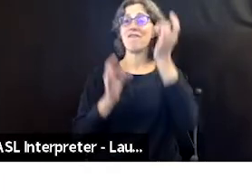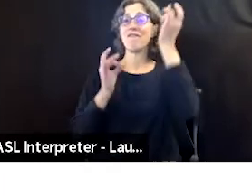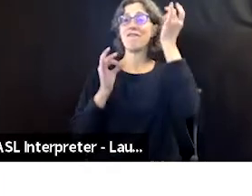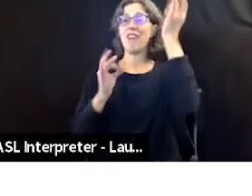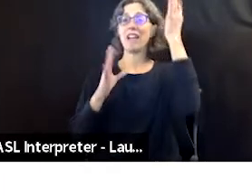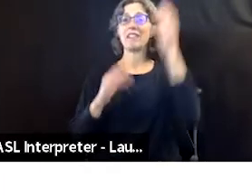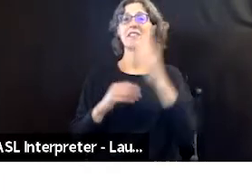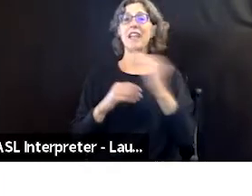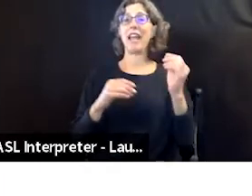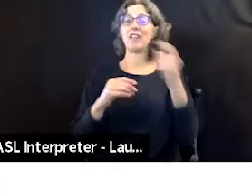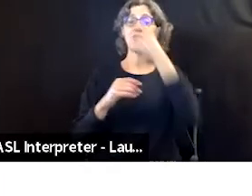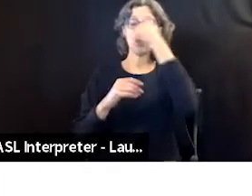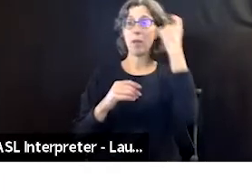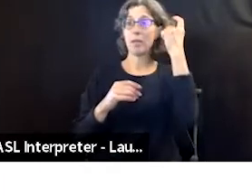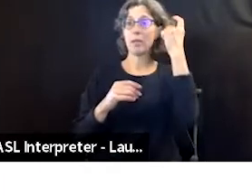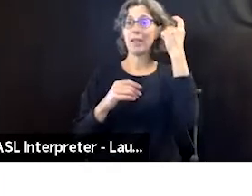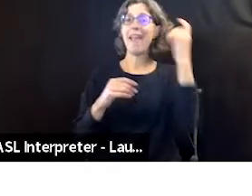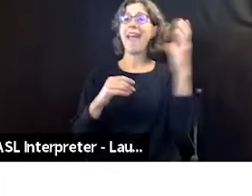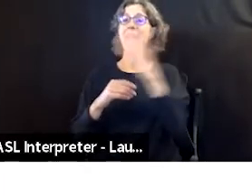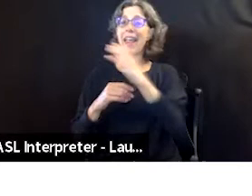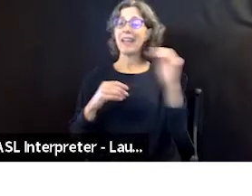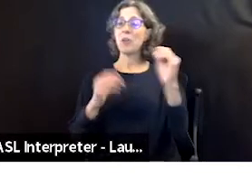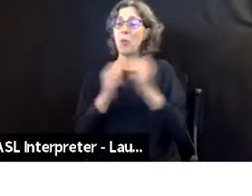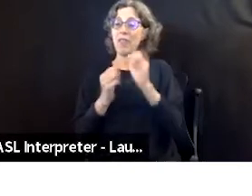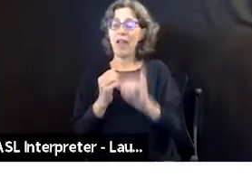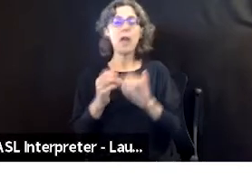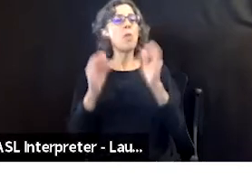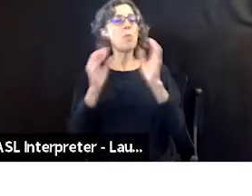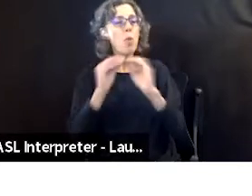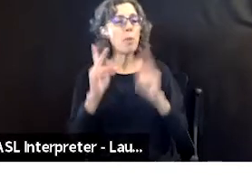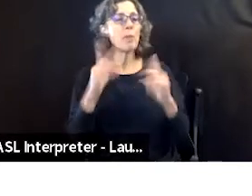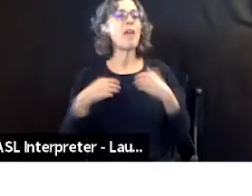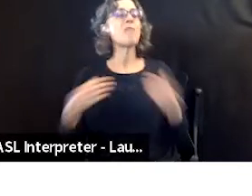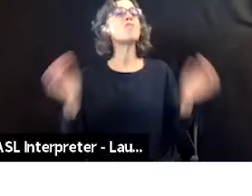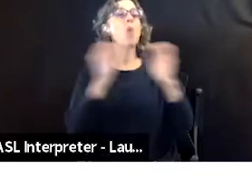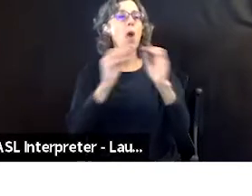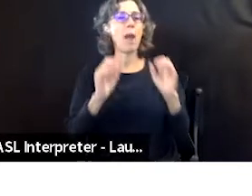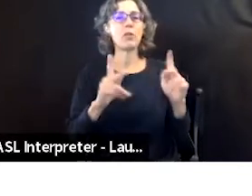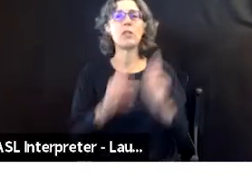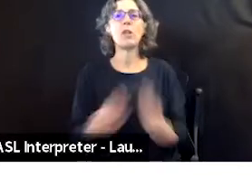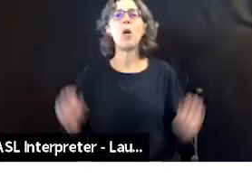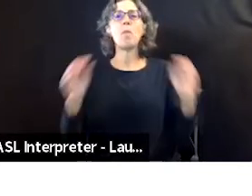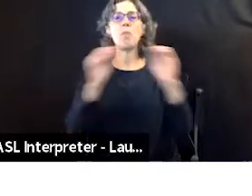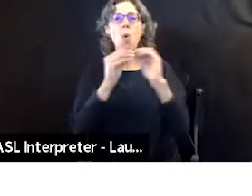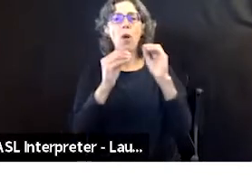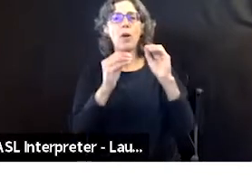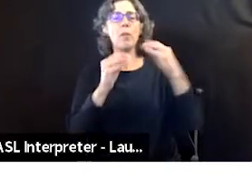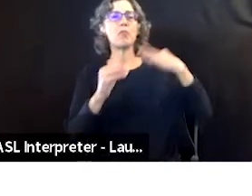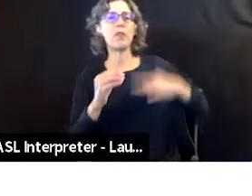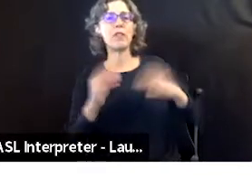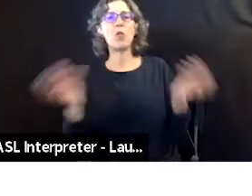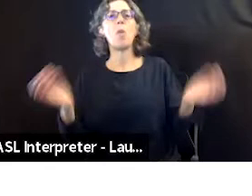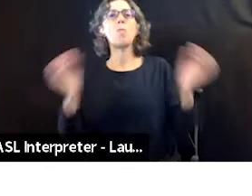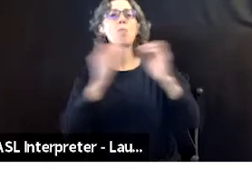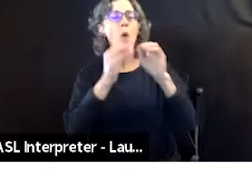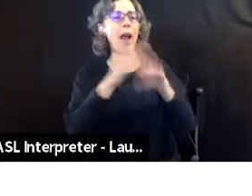also privileging others with more access, more opportunities, and more perceived value and